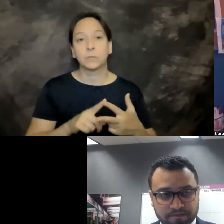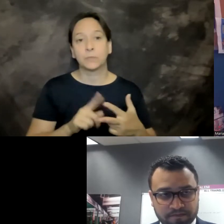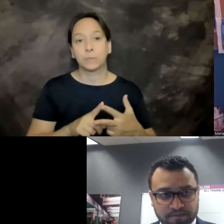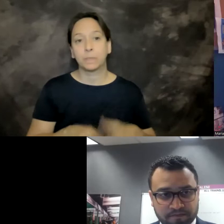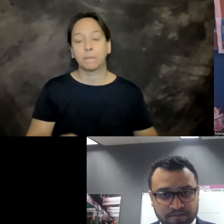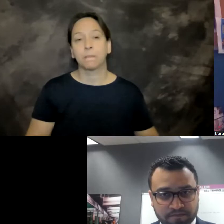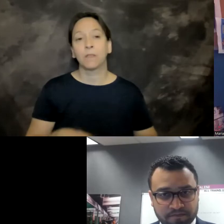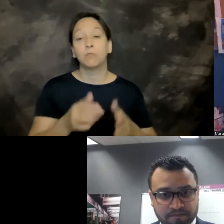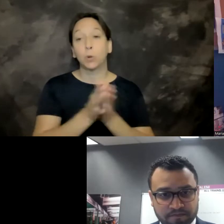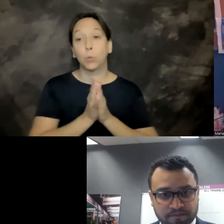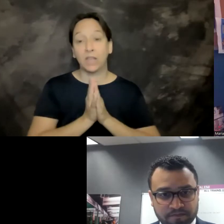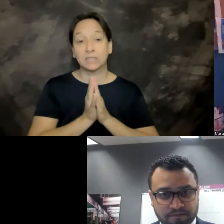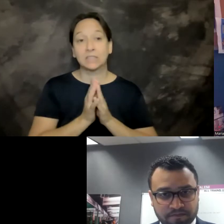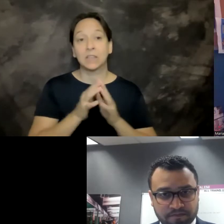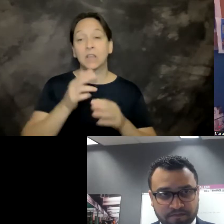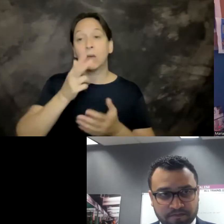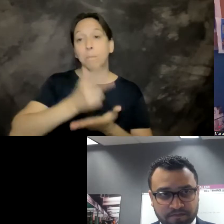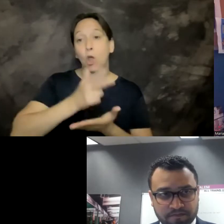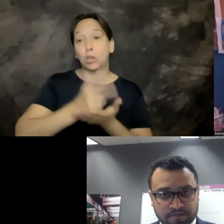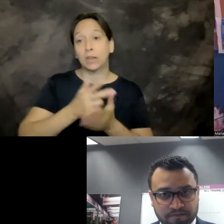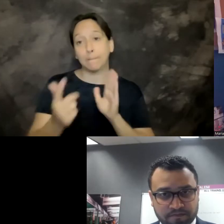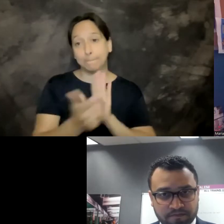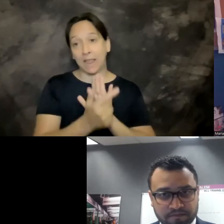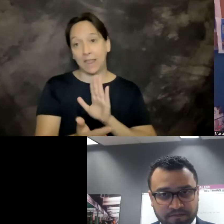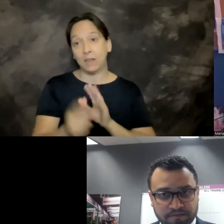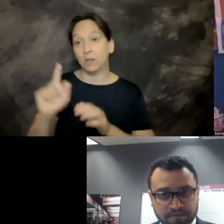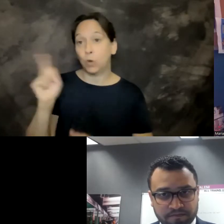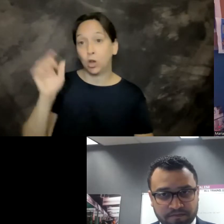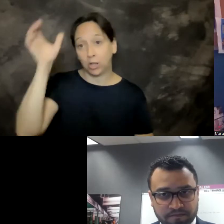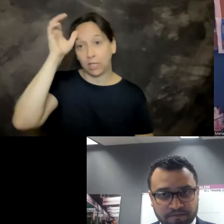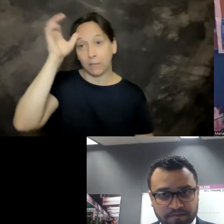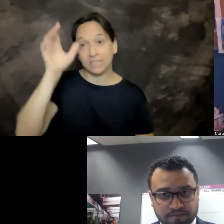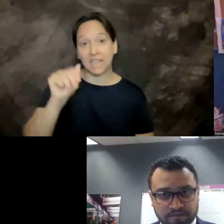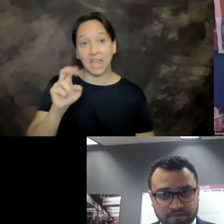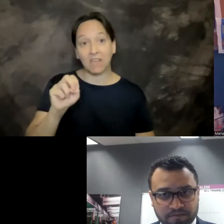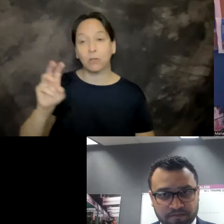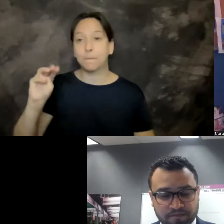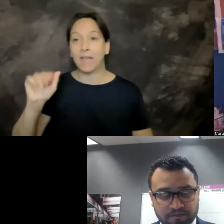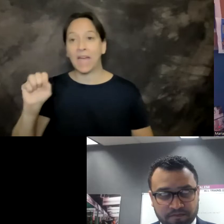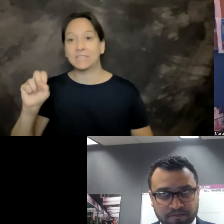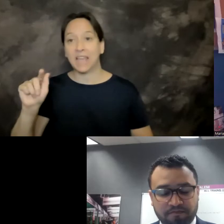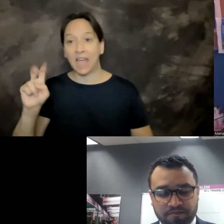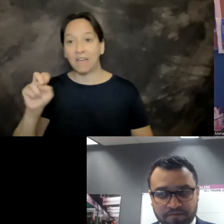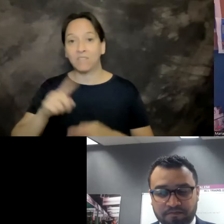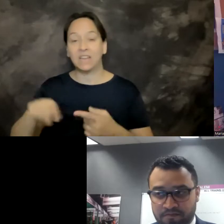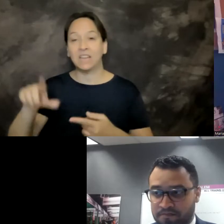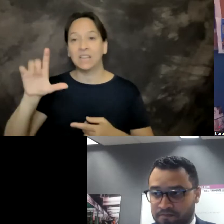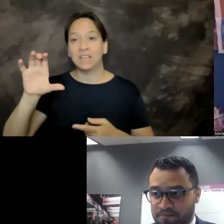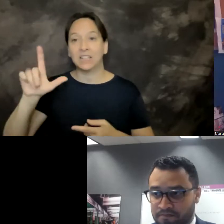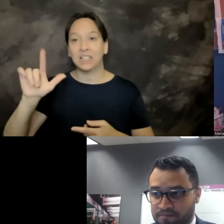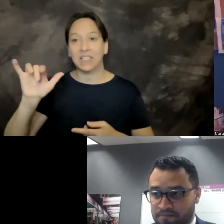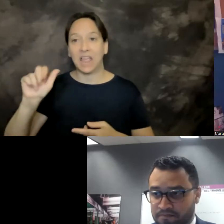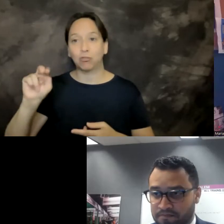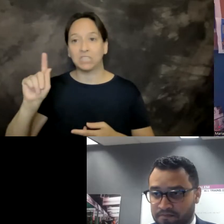we request a parking ban on Columbus Avenue between Mass Ave and Clarendon Street, with pop-up